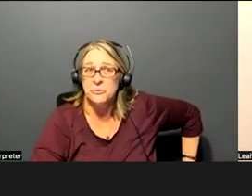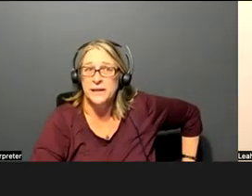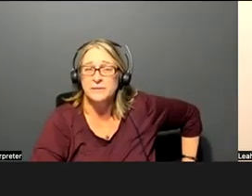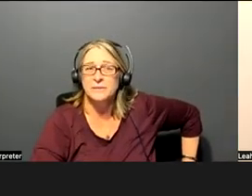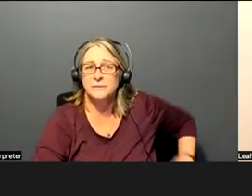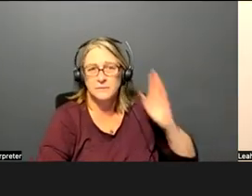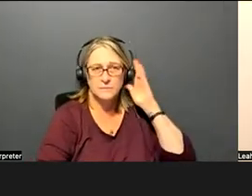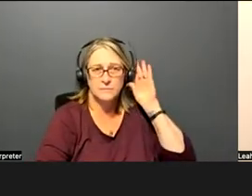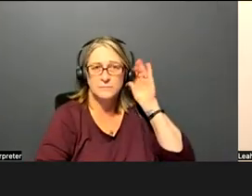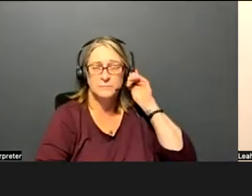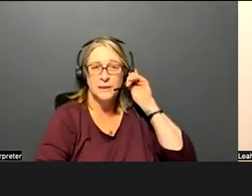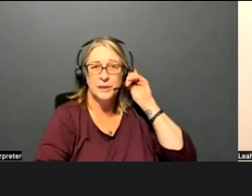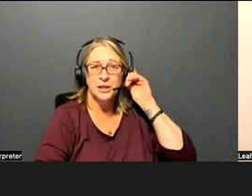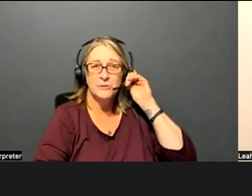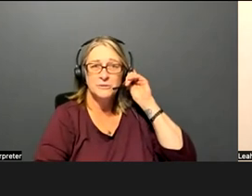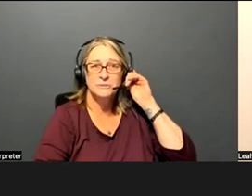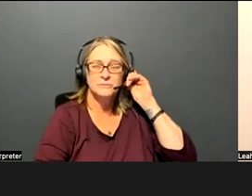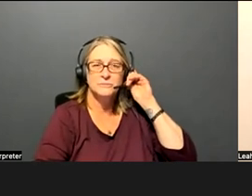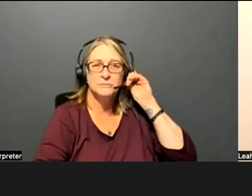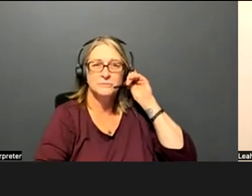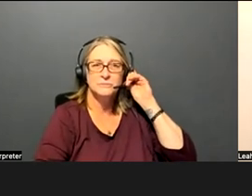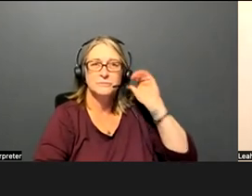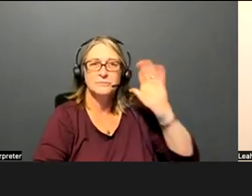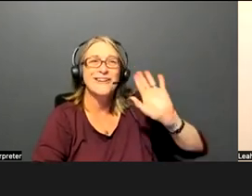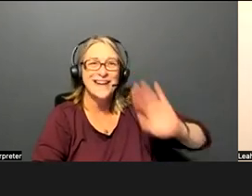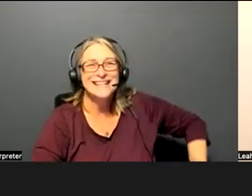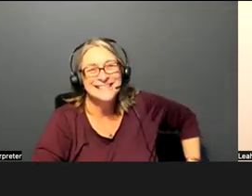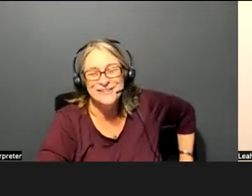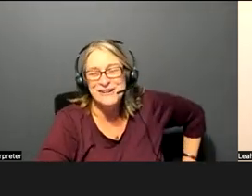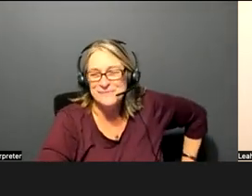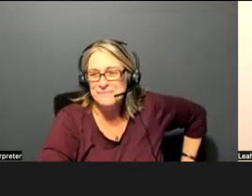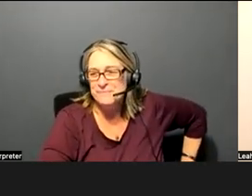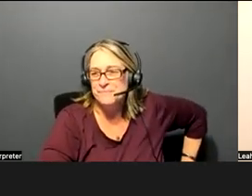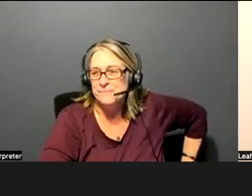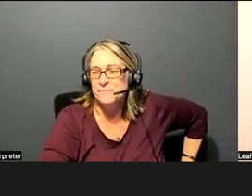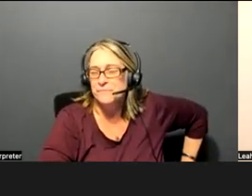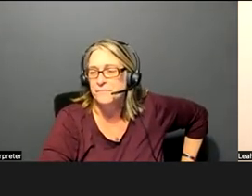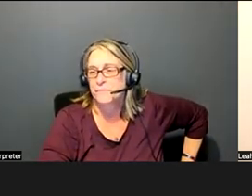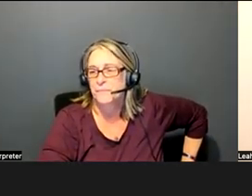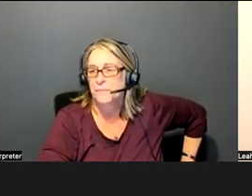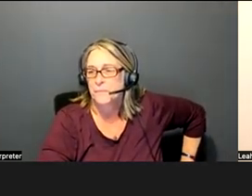I'm good to go? Yes. Thank you. Okay. You're welcome.